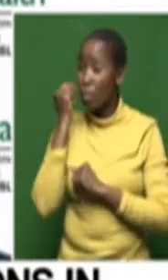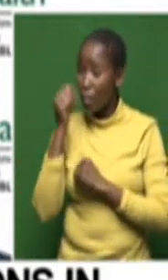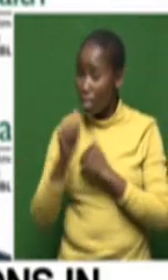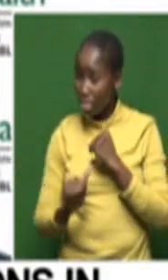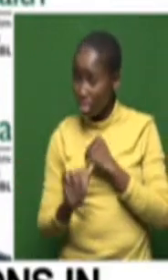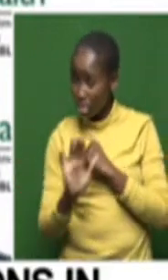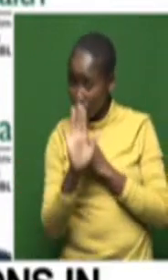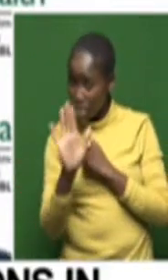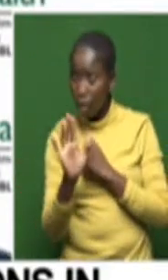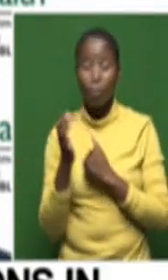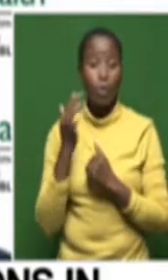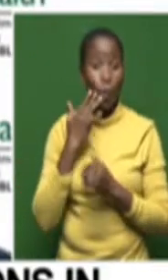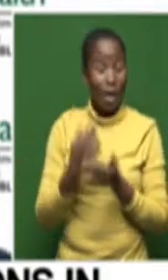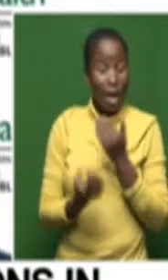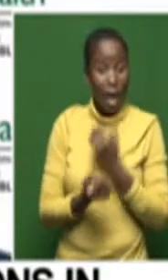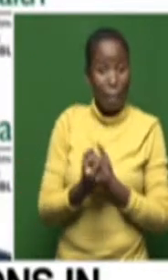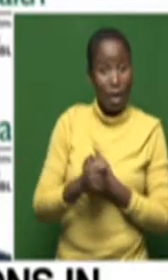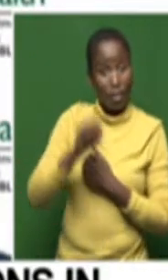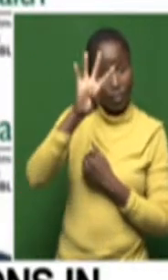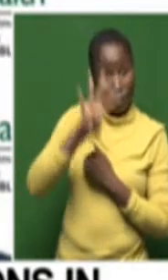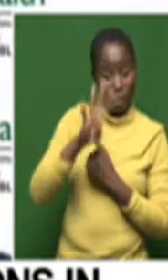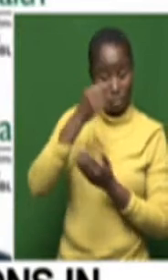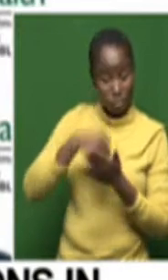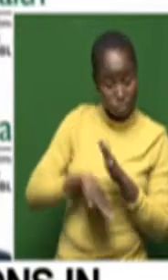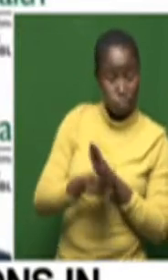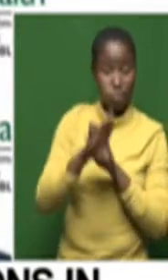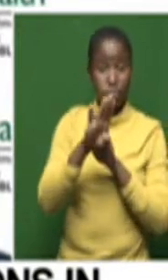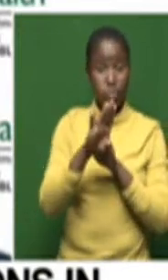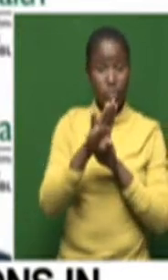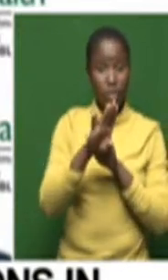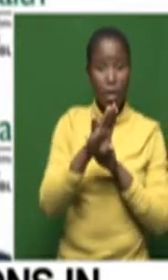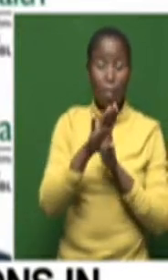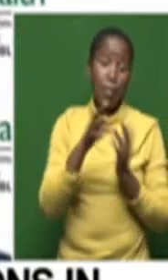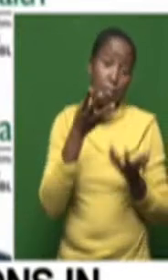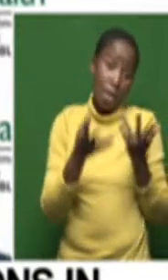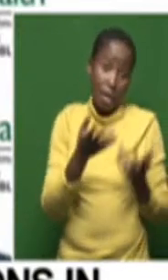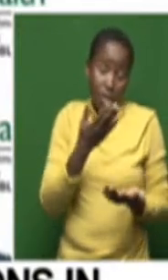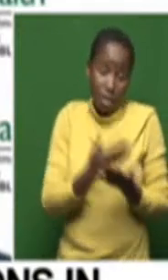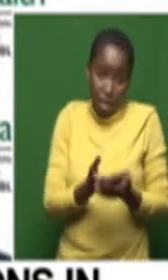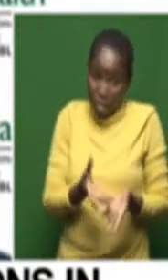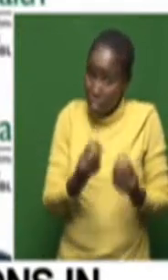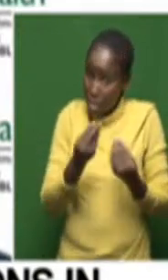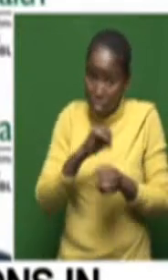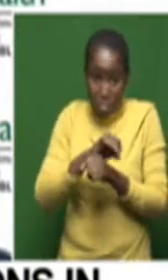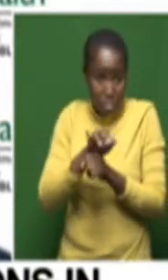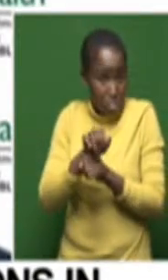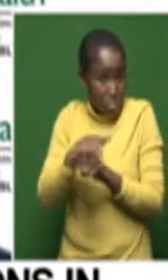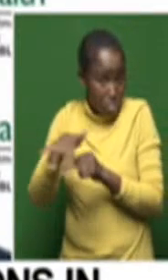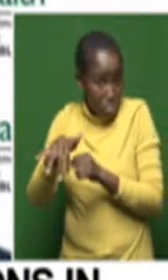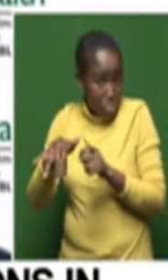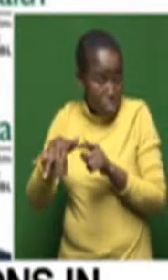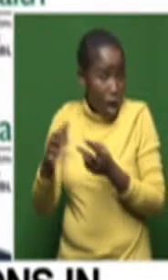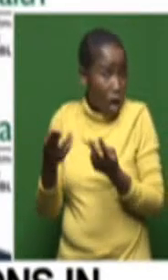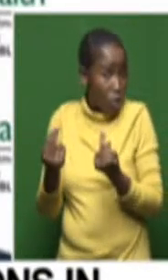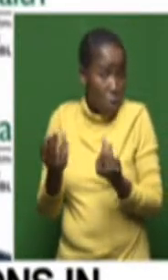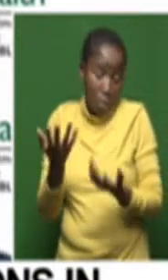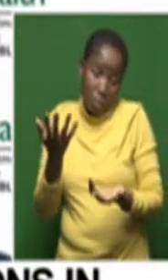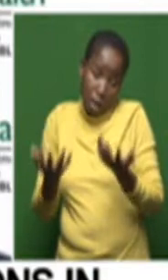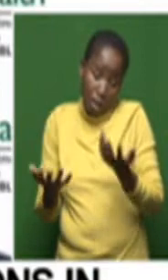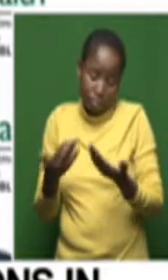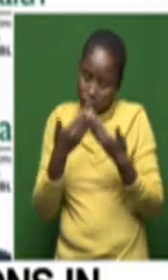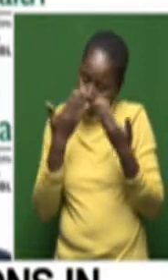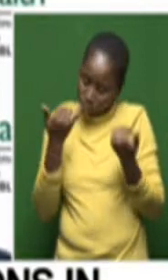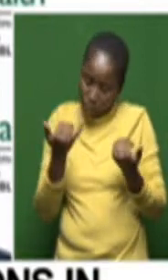the fourth wave, possibly driven by a new variant, by the time it comes, it may find us